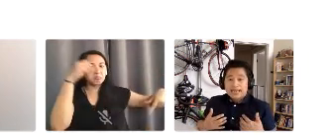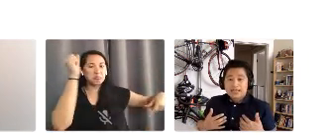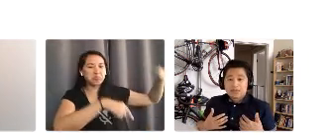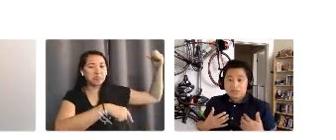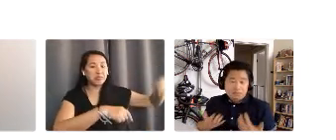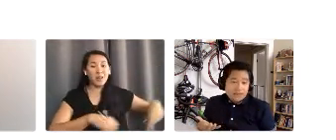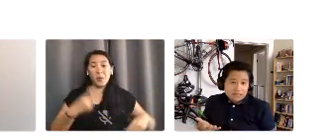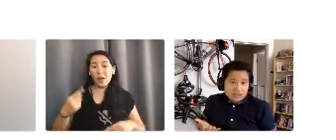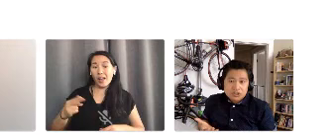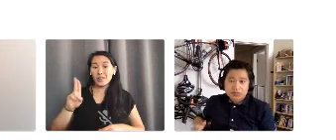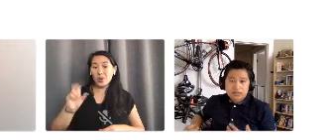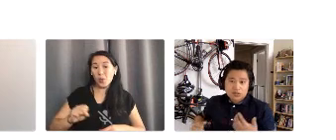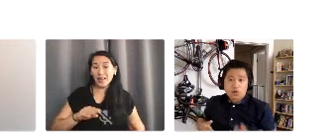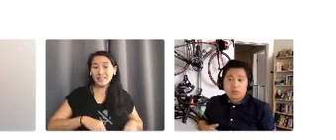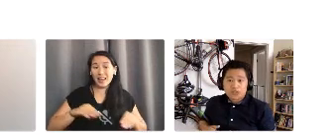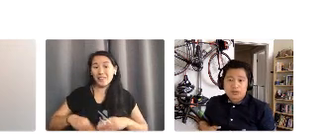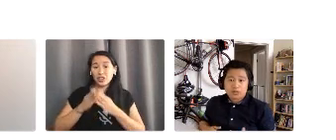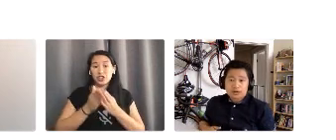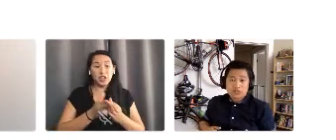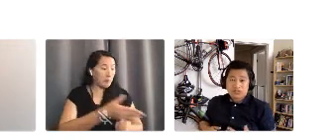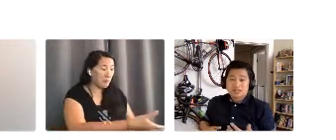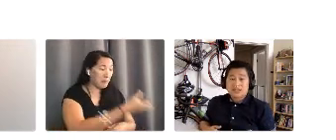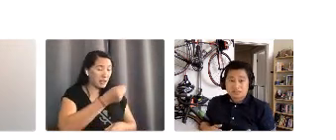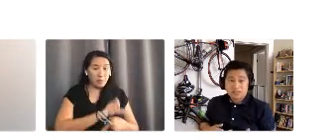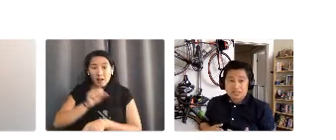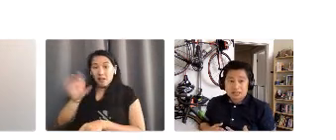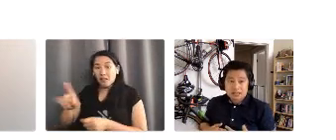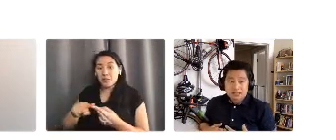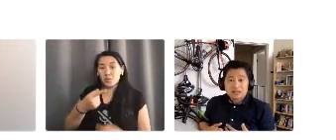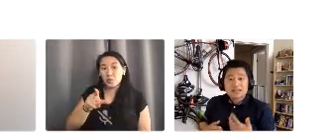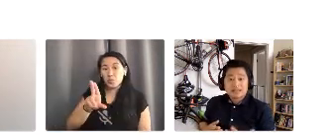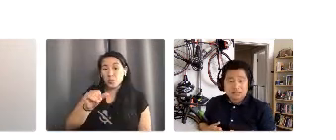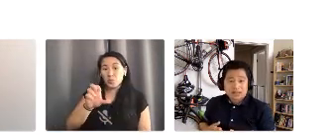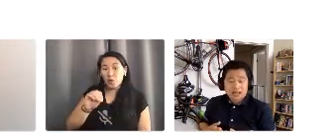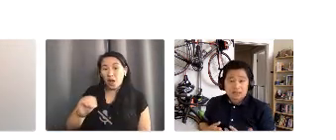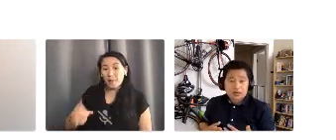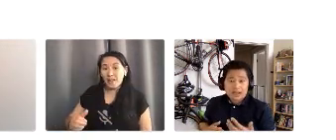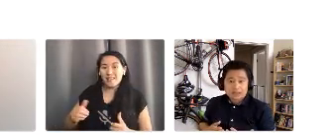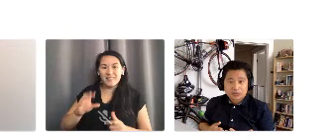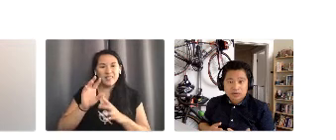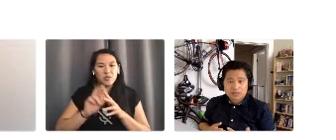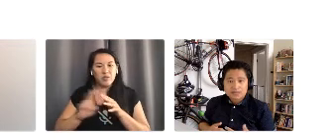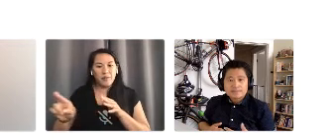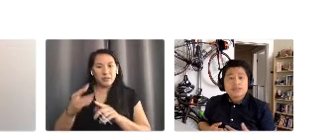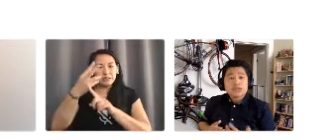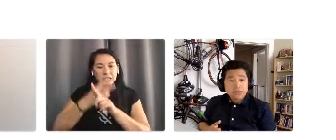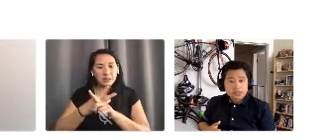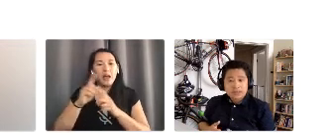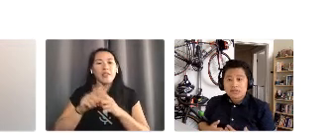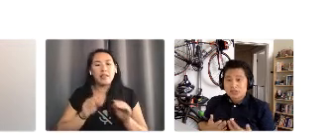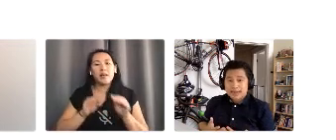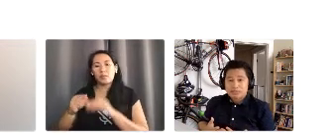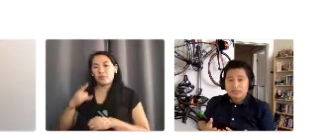up, and basically shipped her out to Guam, where she was a refugee for 6 months, and then landing in California afterwards.